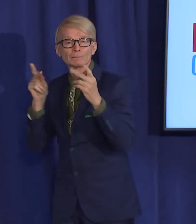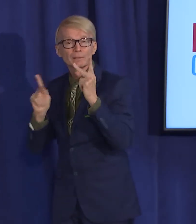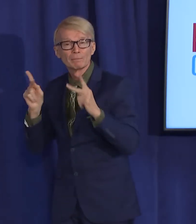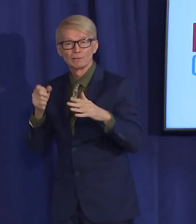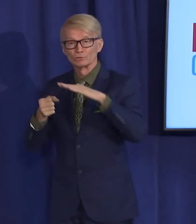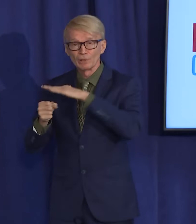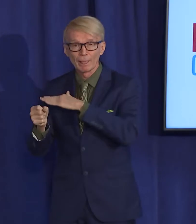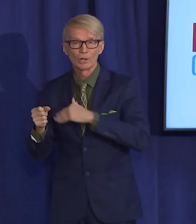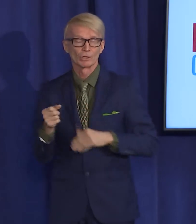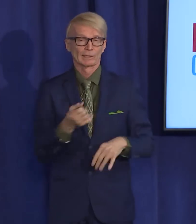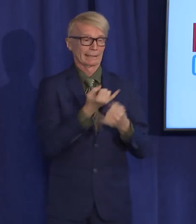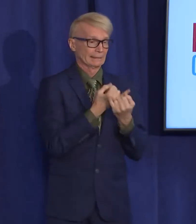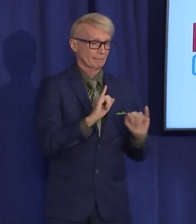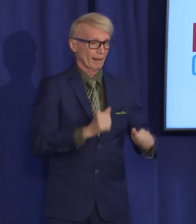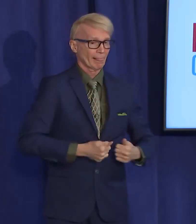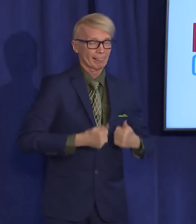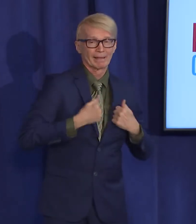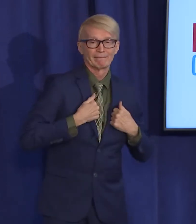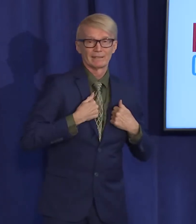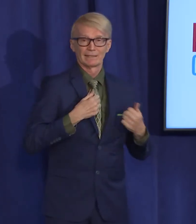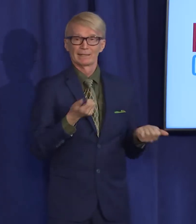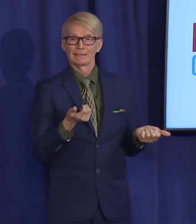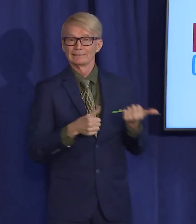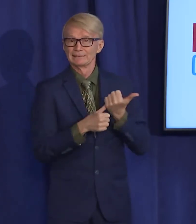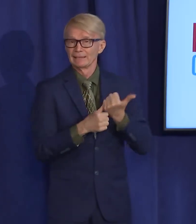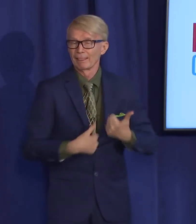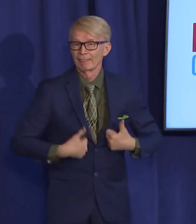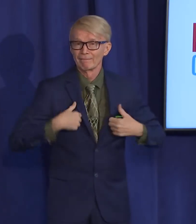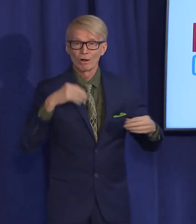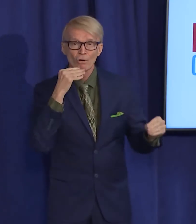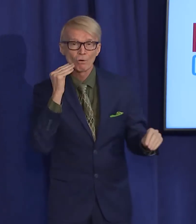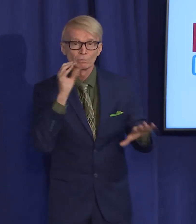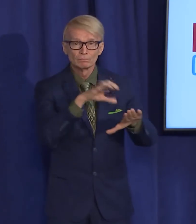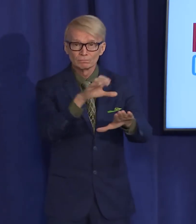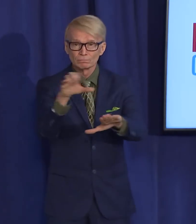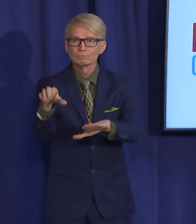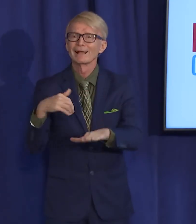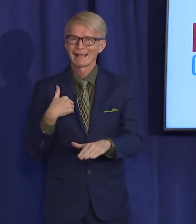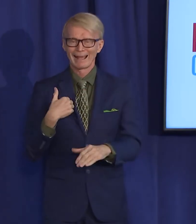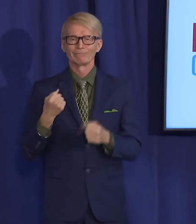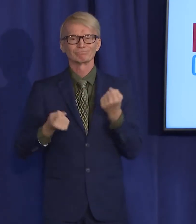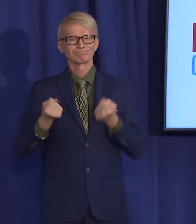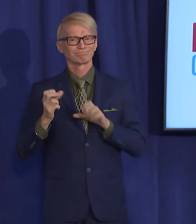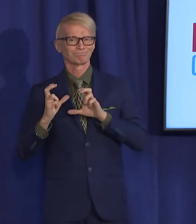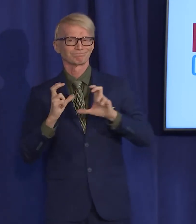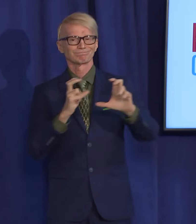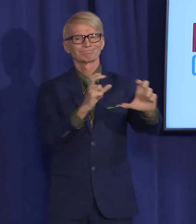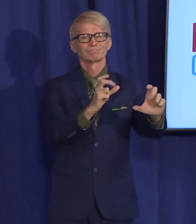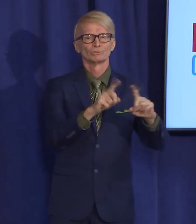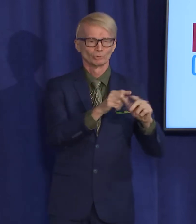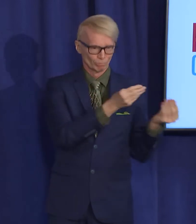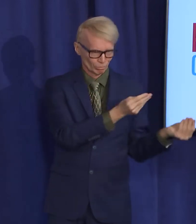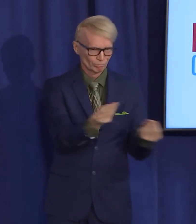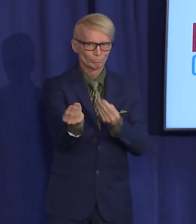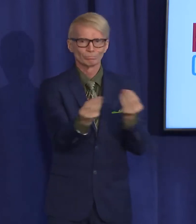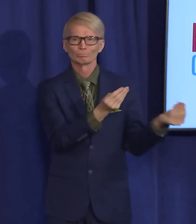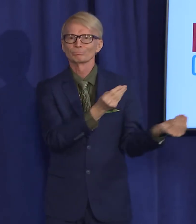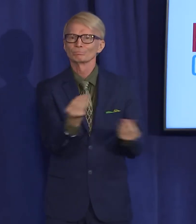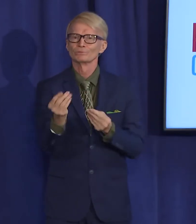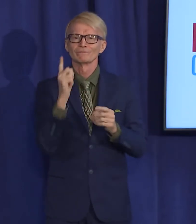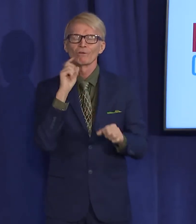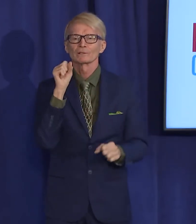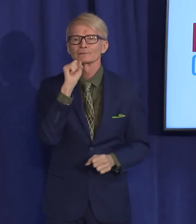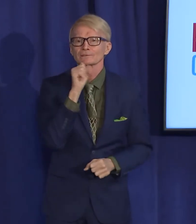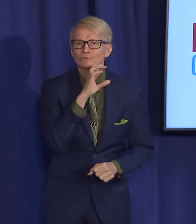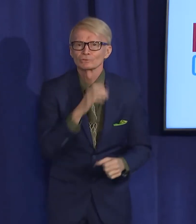independent living facilities, which we will have brought strike teams, mobile vaccinations, to every independent senior living facility